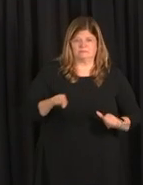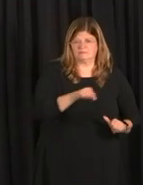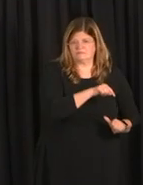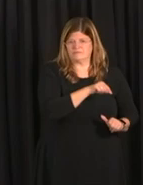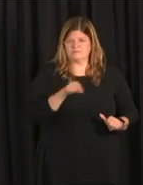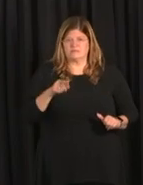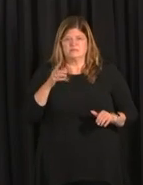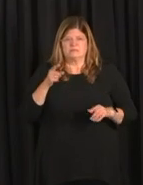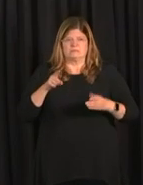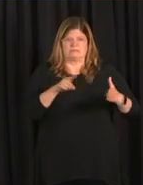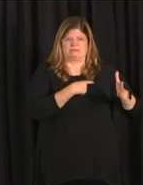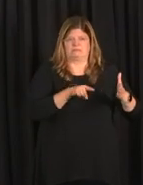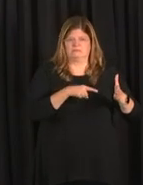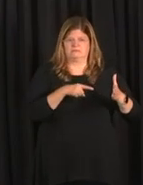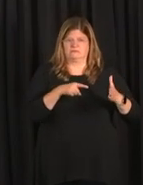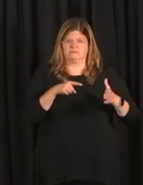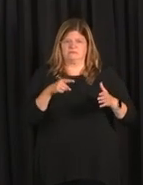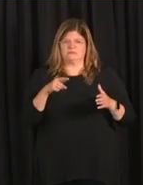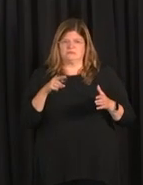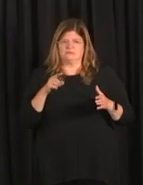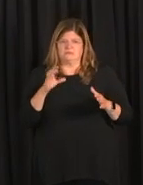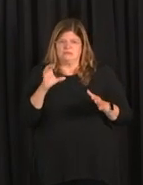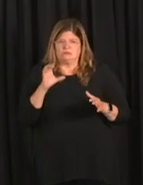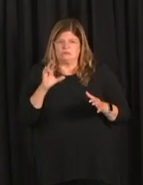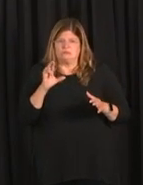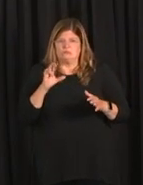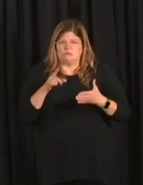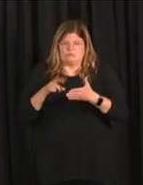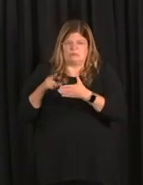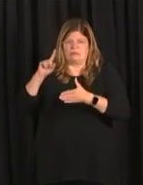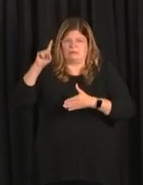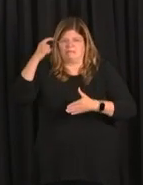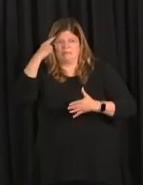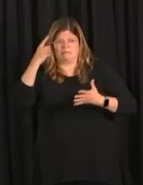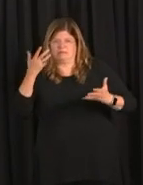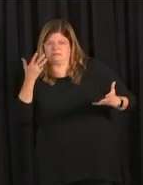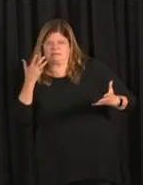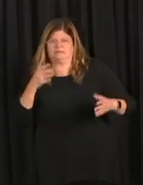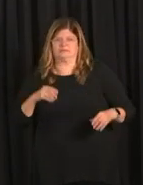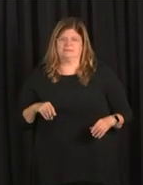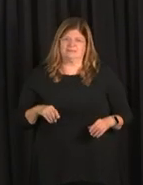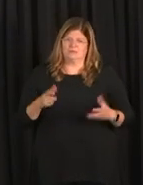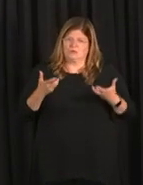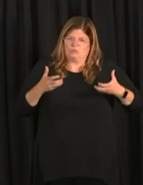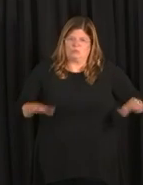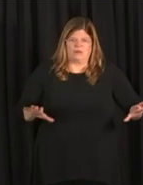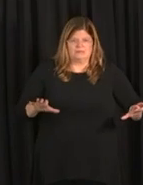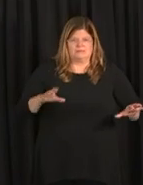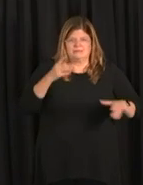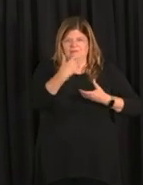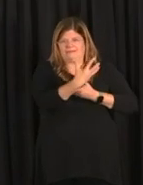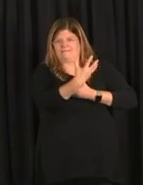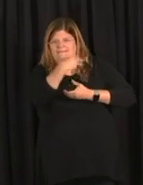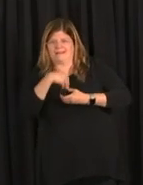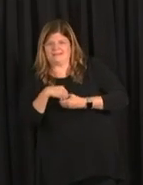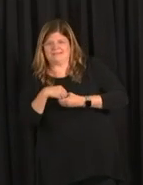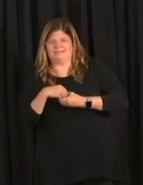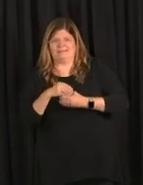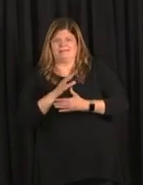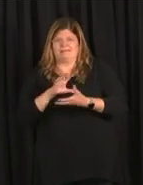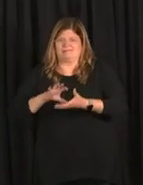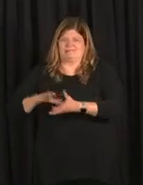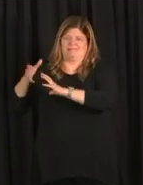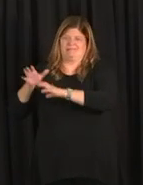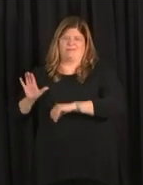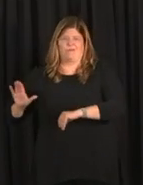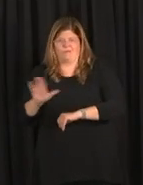criticism, probably because they don't like the government in that space. And they suggest that it